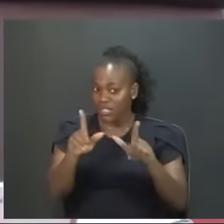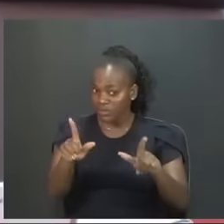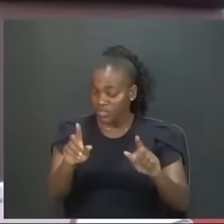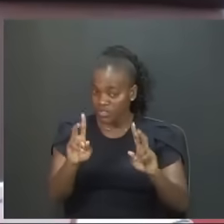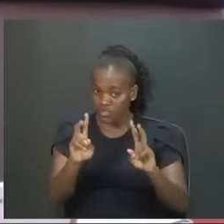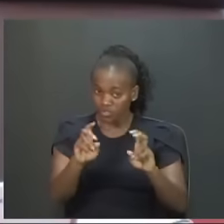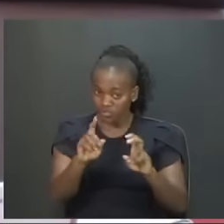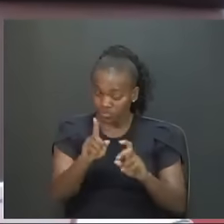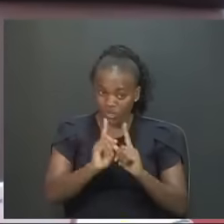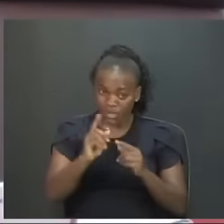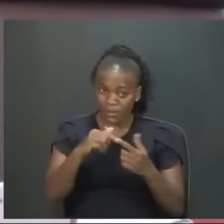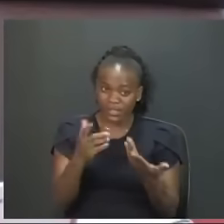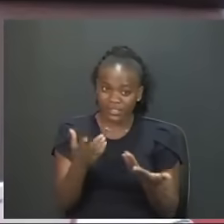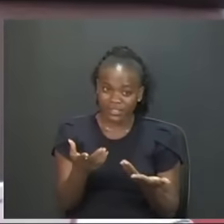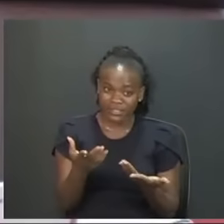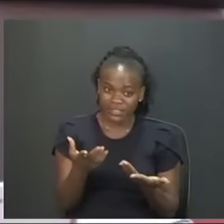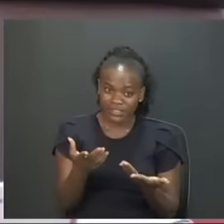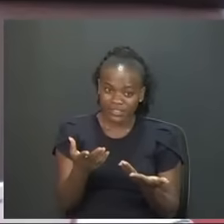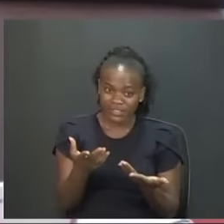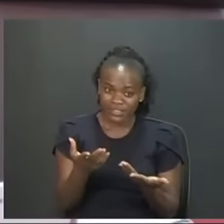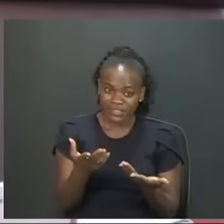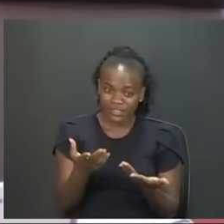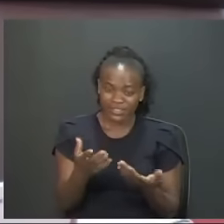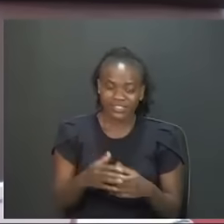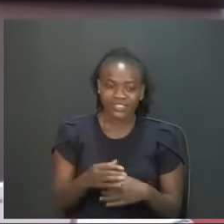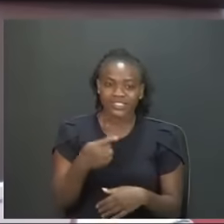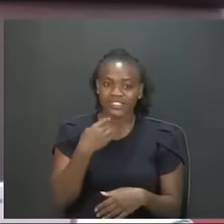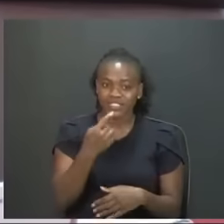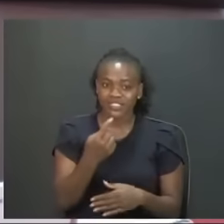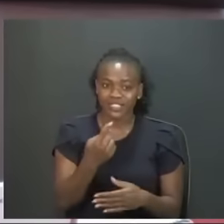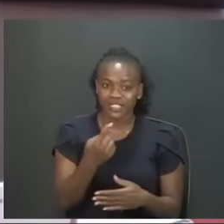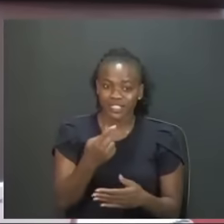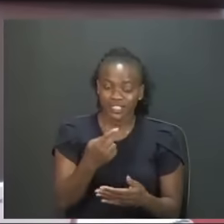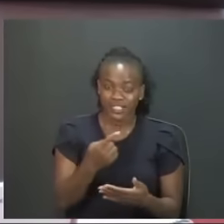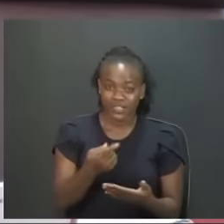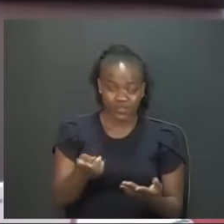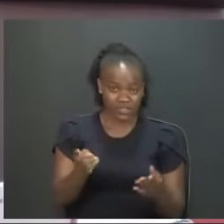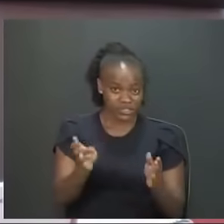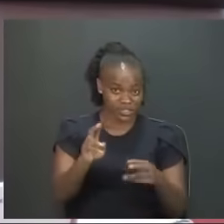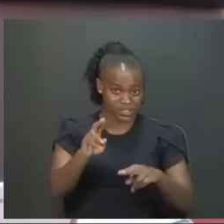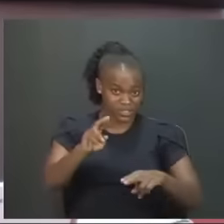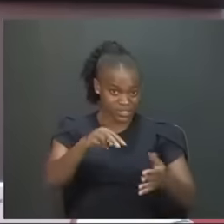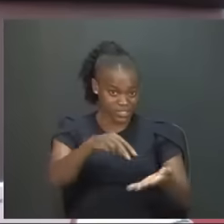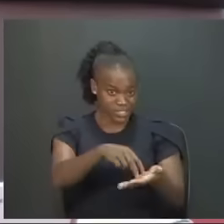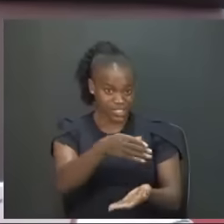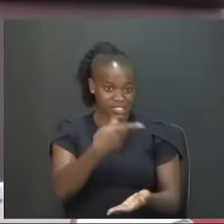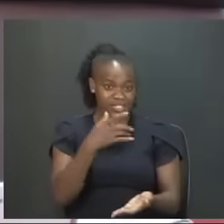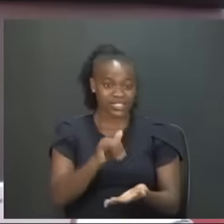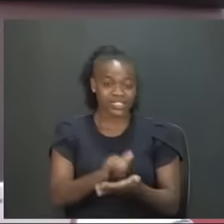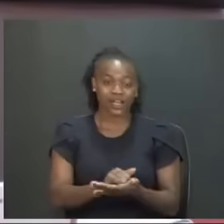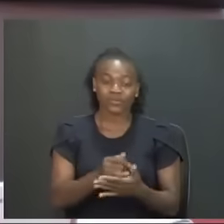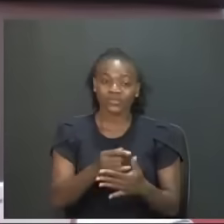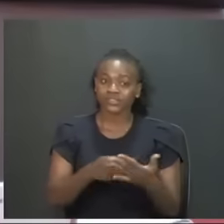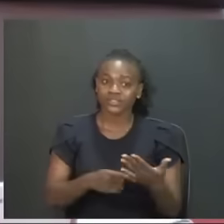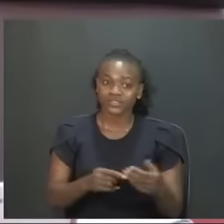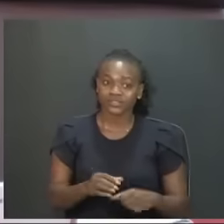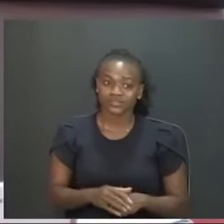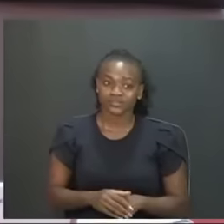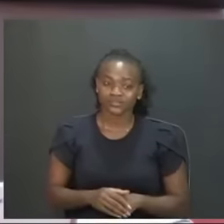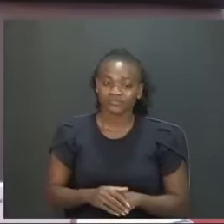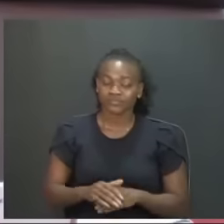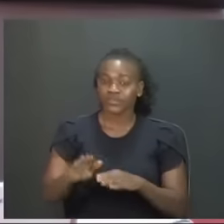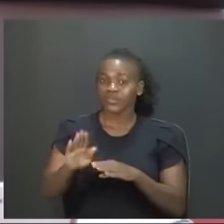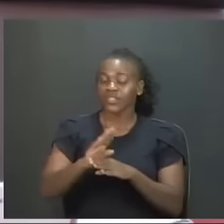to, he came to say his argument at the dispatch box was with the fact that the